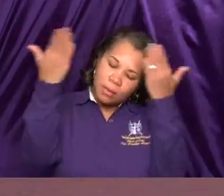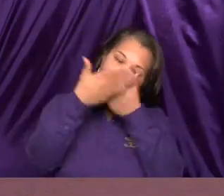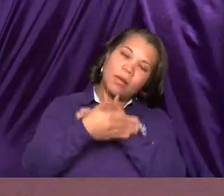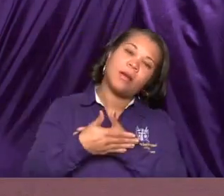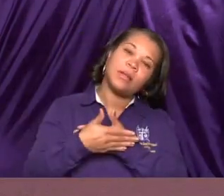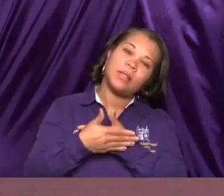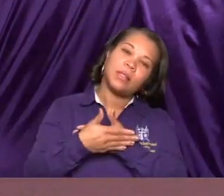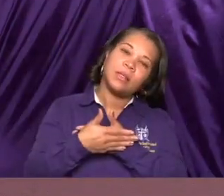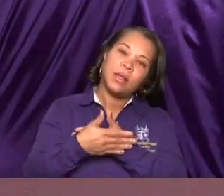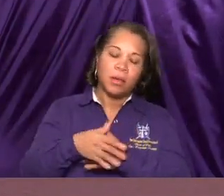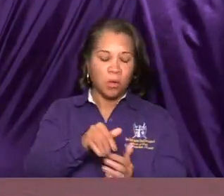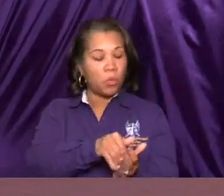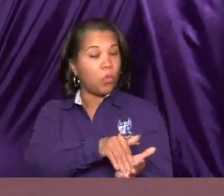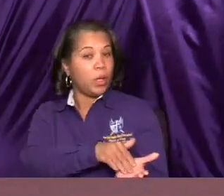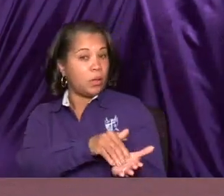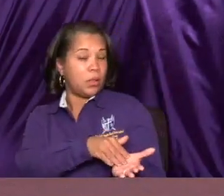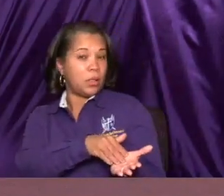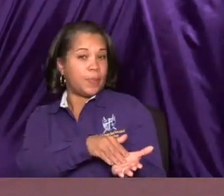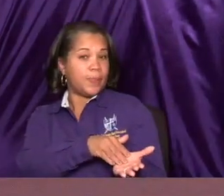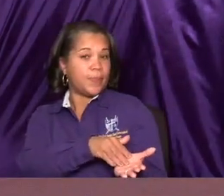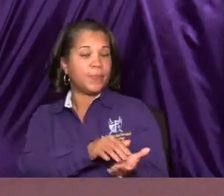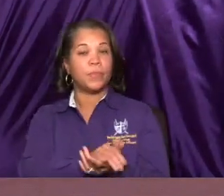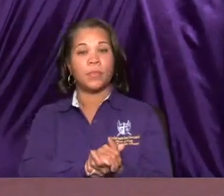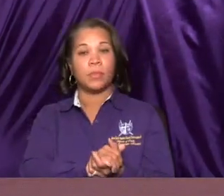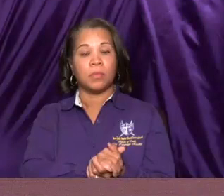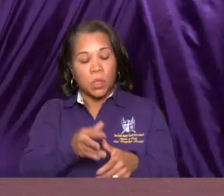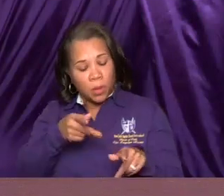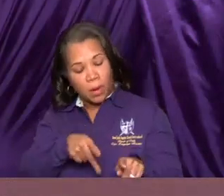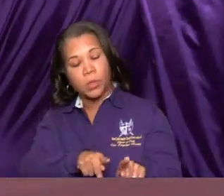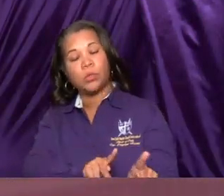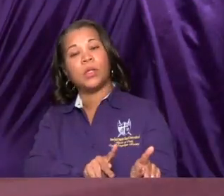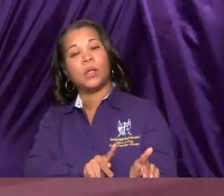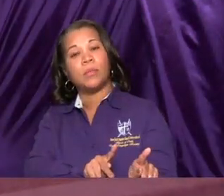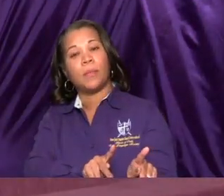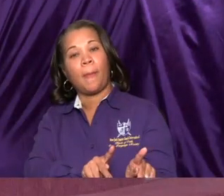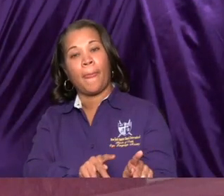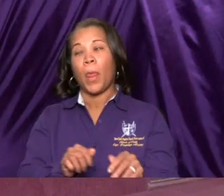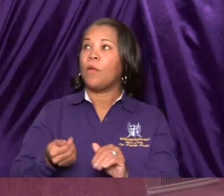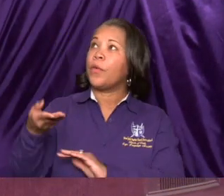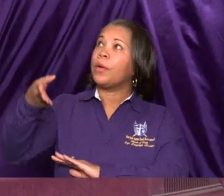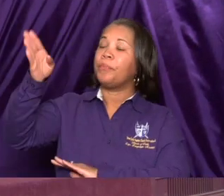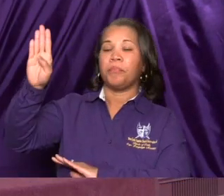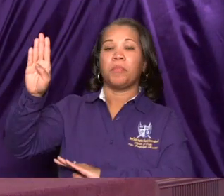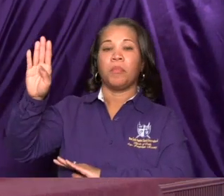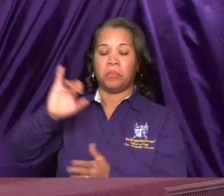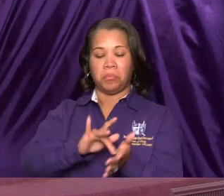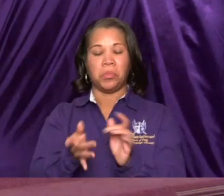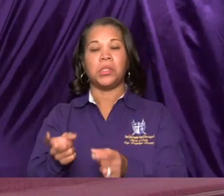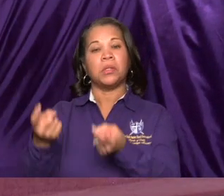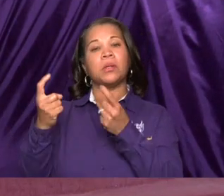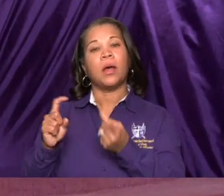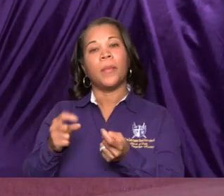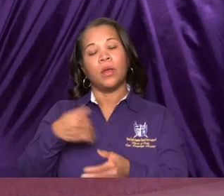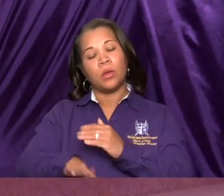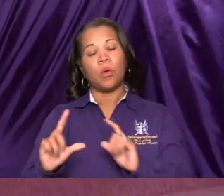that vulnerability, to create an opportunity for the Messiah to come into your life and